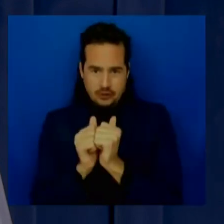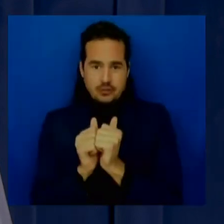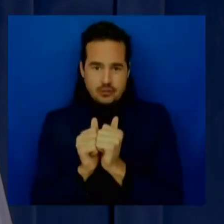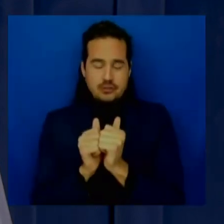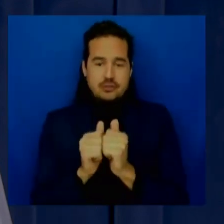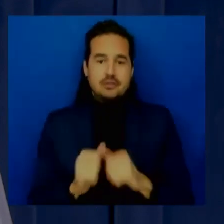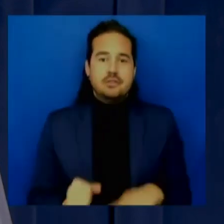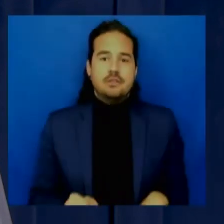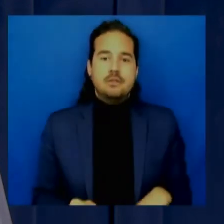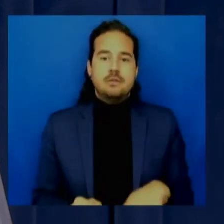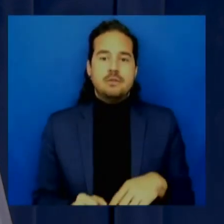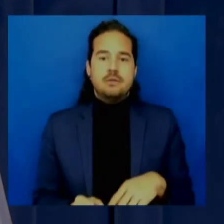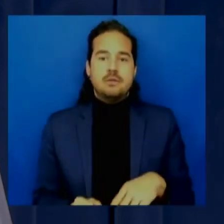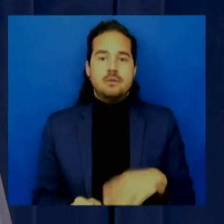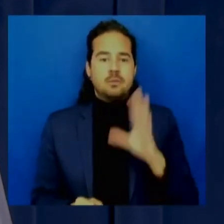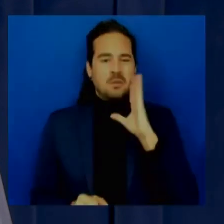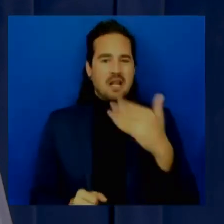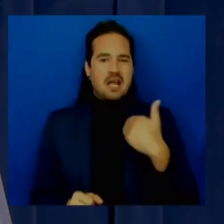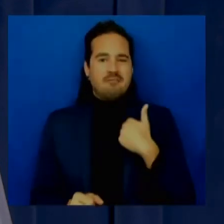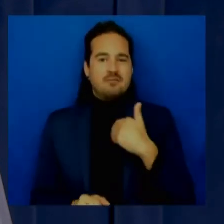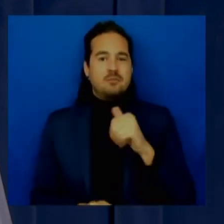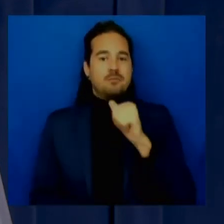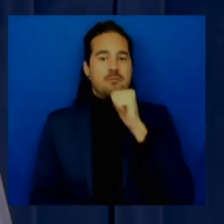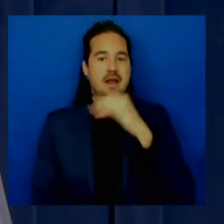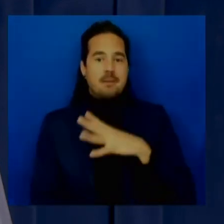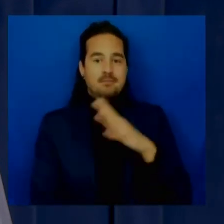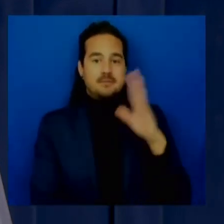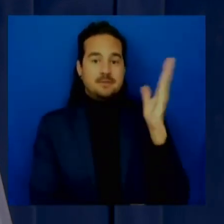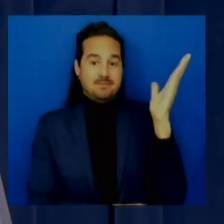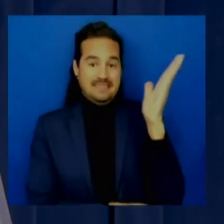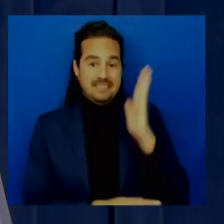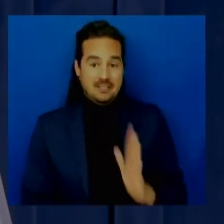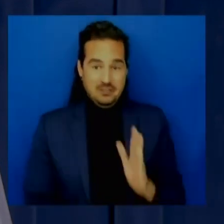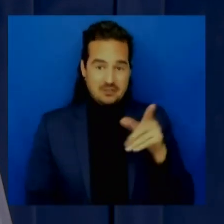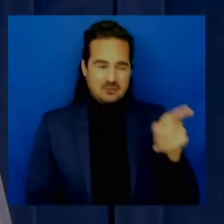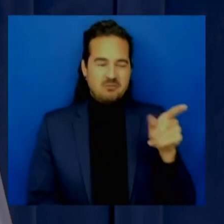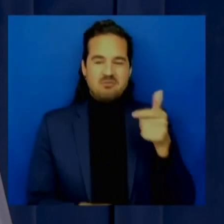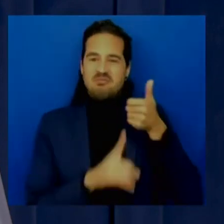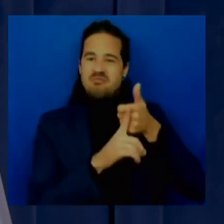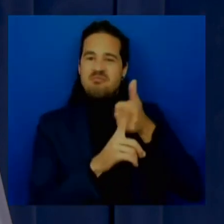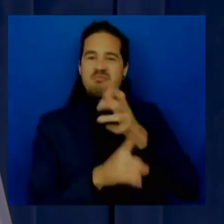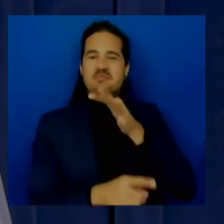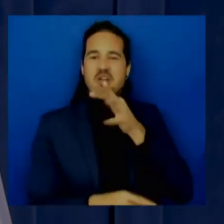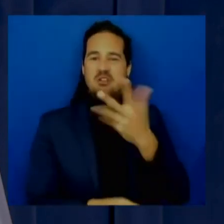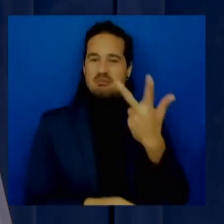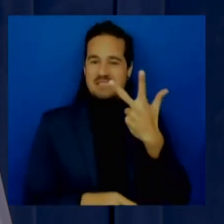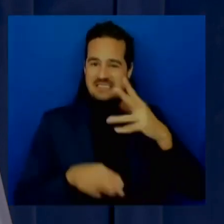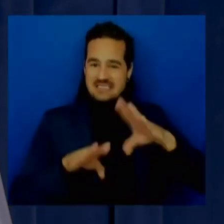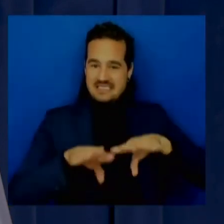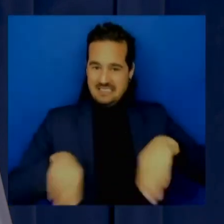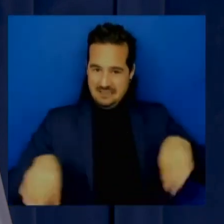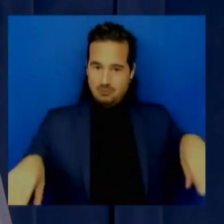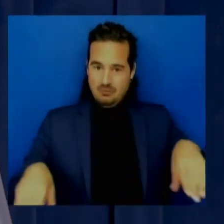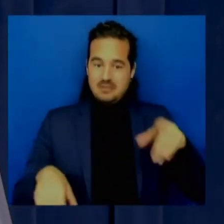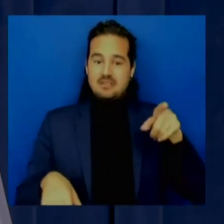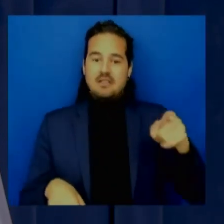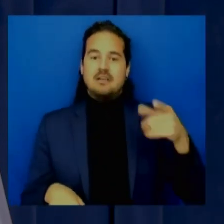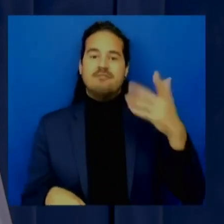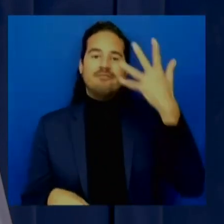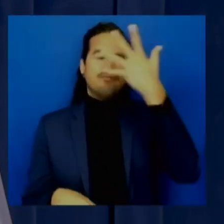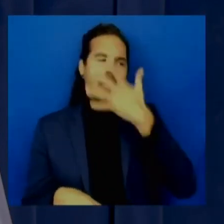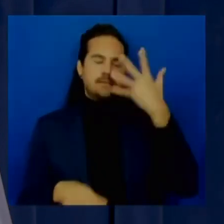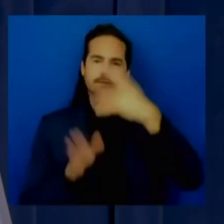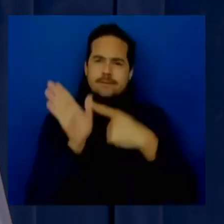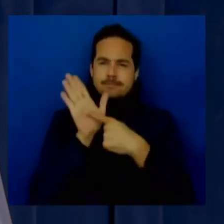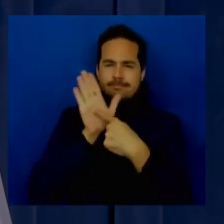mother of three, that will put a human face on what this is really about. And that's That's the